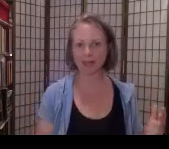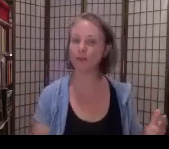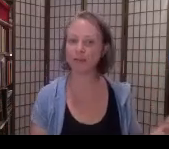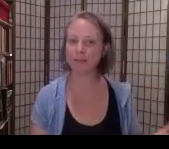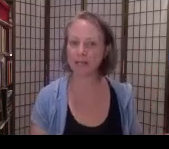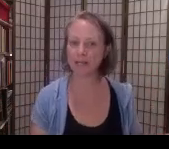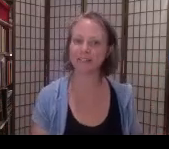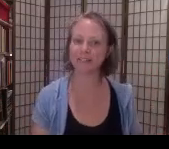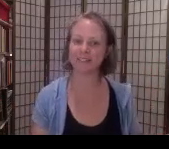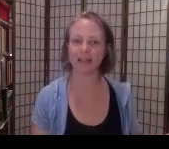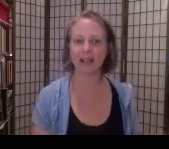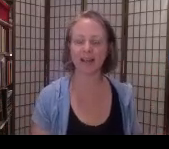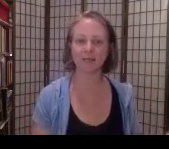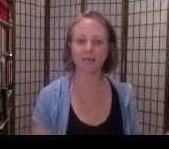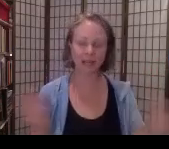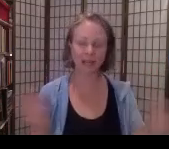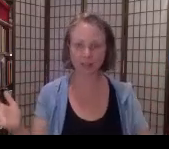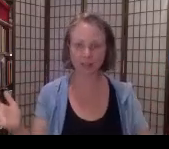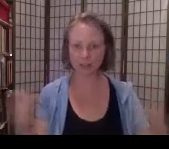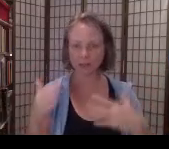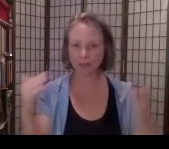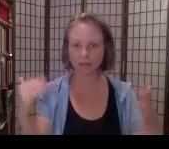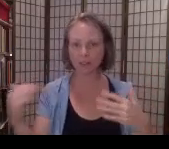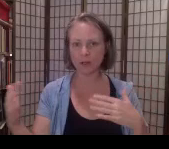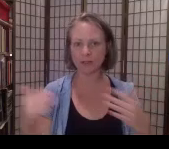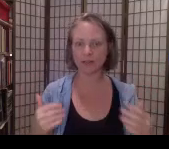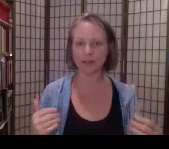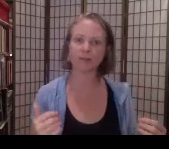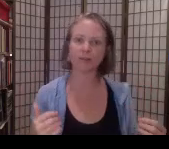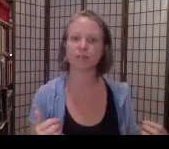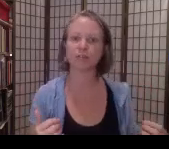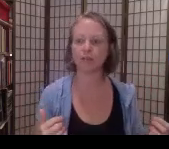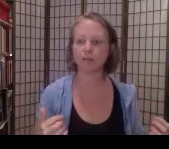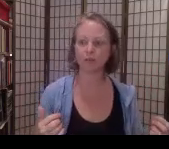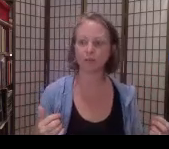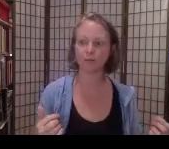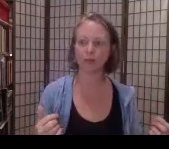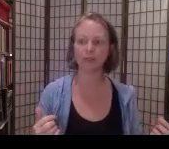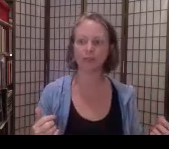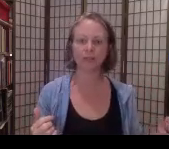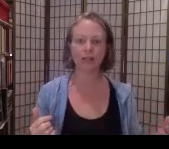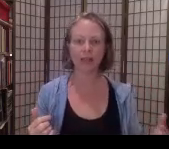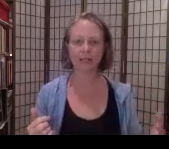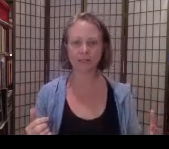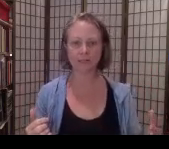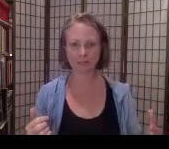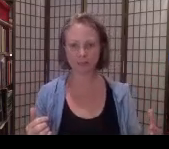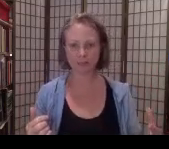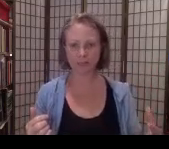allowed to go very many places right now. And I'm sure that's true in, you know, different other countries around the world as well.